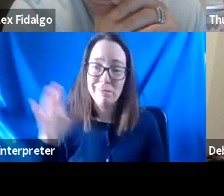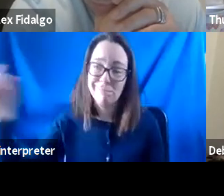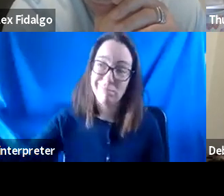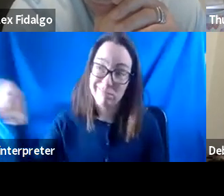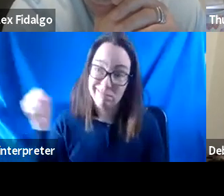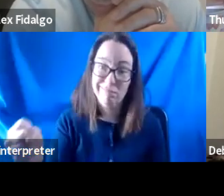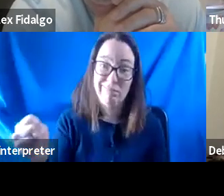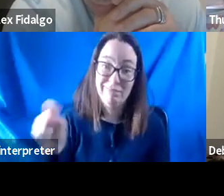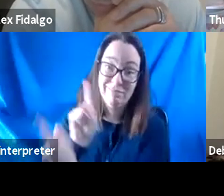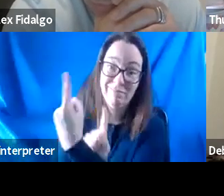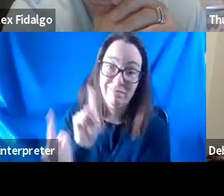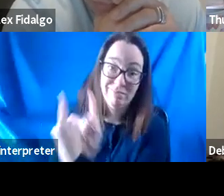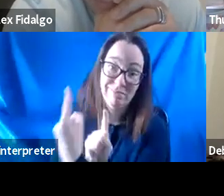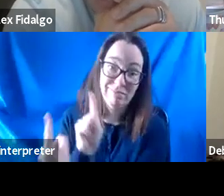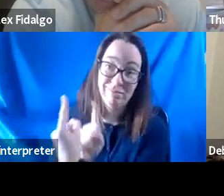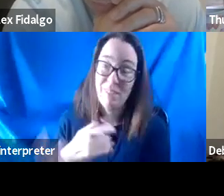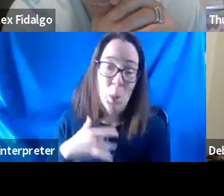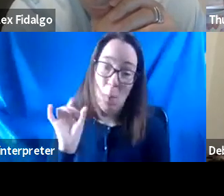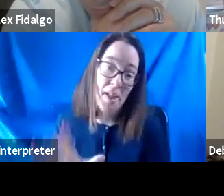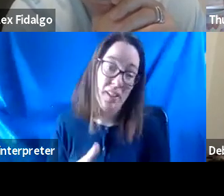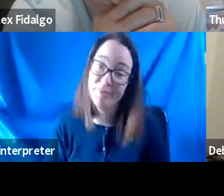do it, you know, going around the mulberry bush,